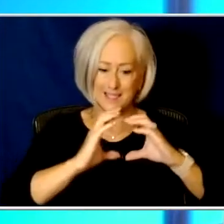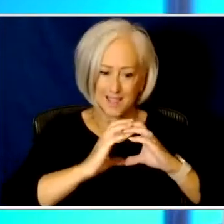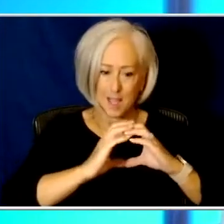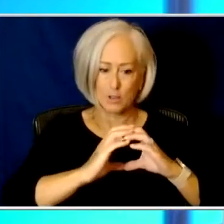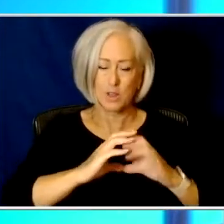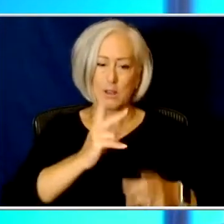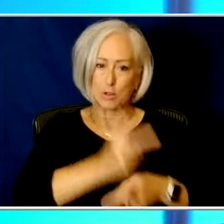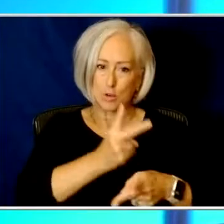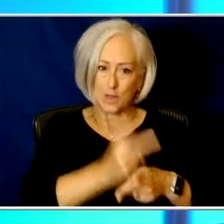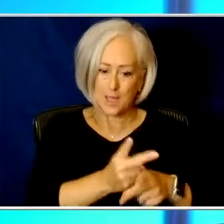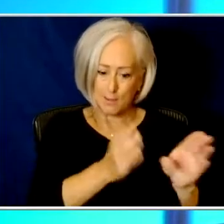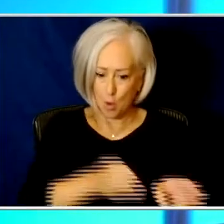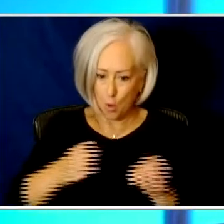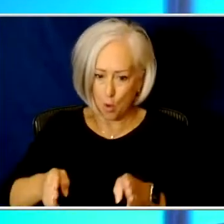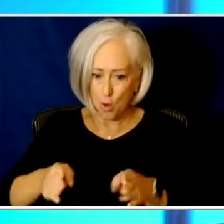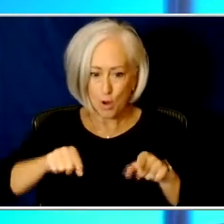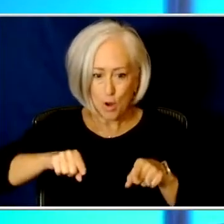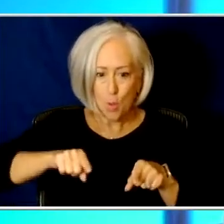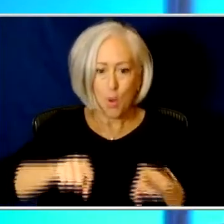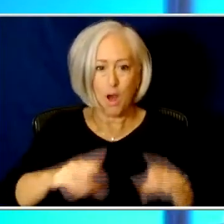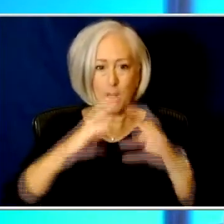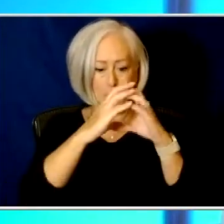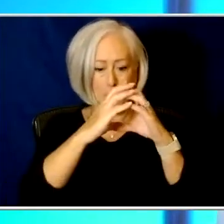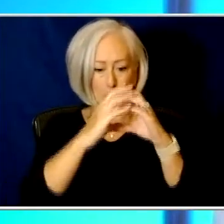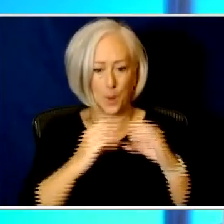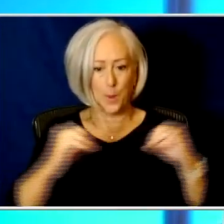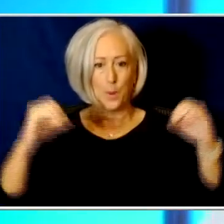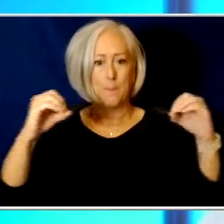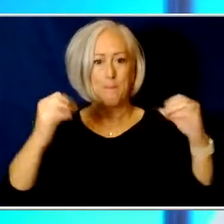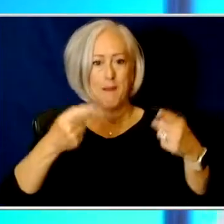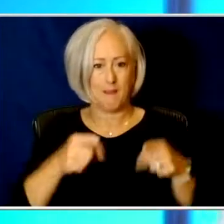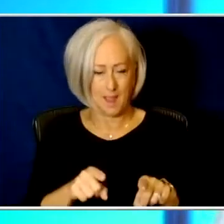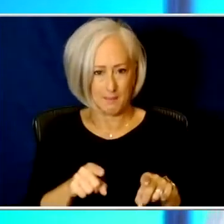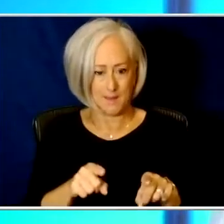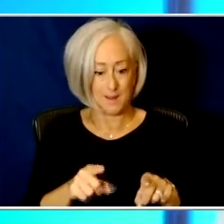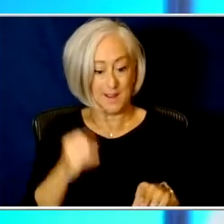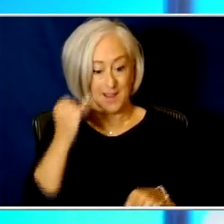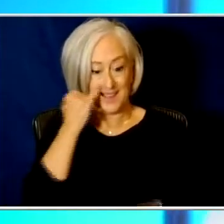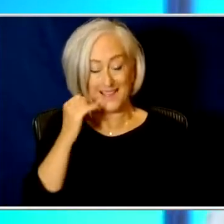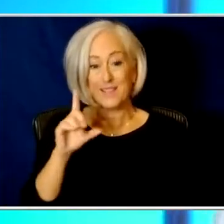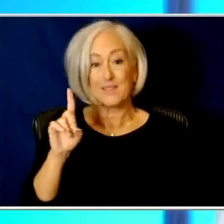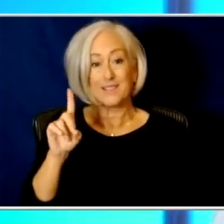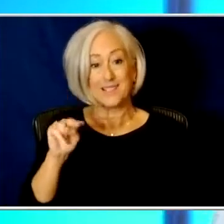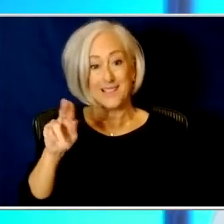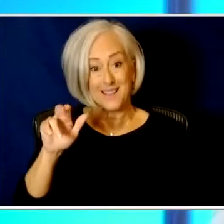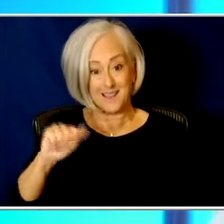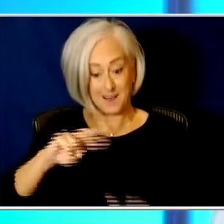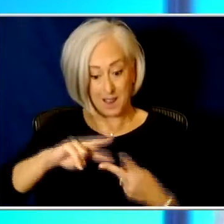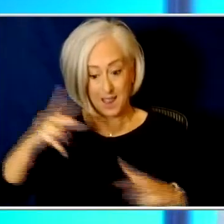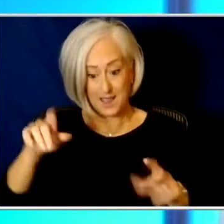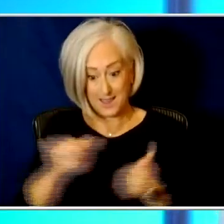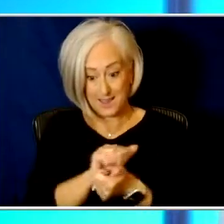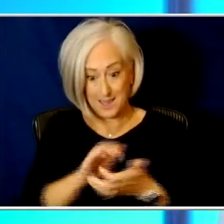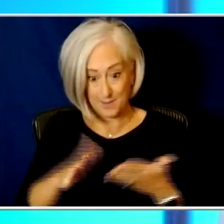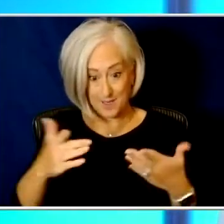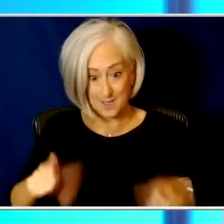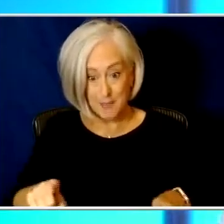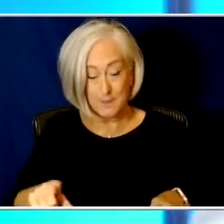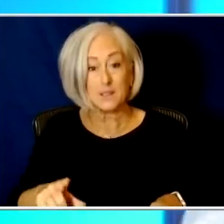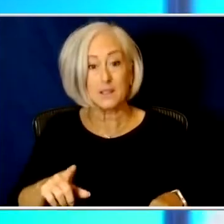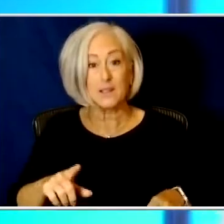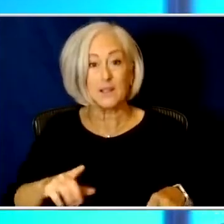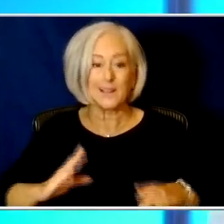it's dividing. And if there's any kind of DNA damage, it prevents the cells from keep replicating. But when it's mutated, the